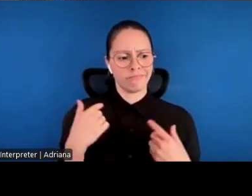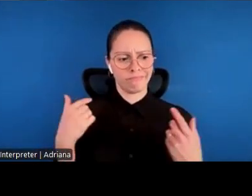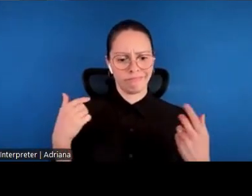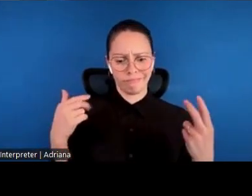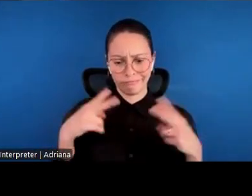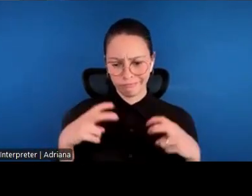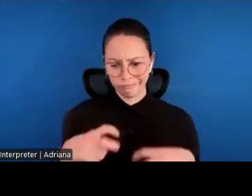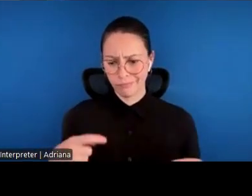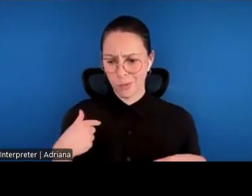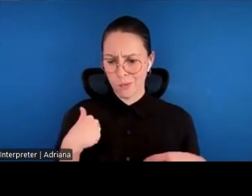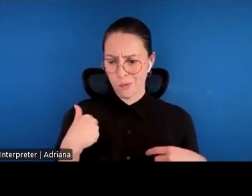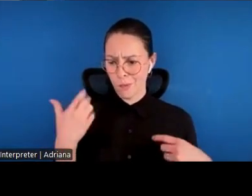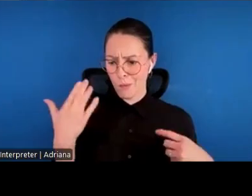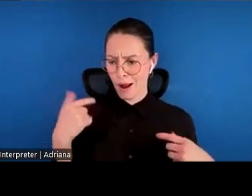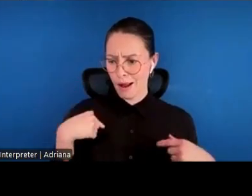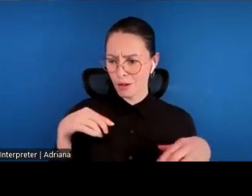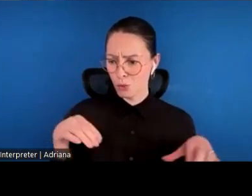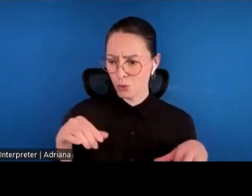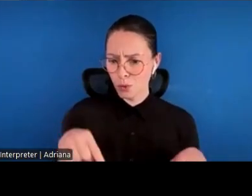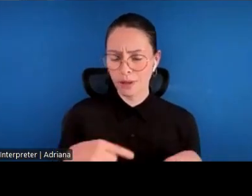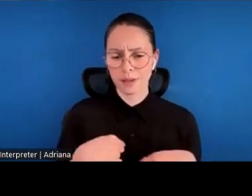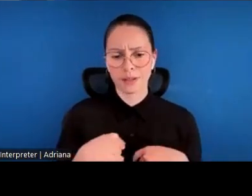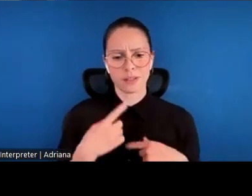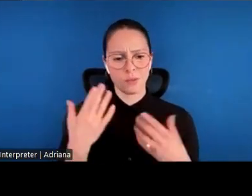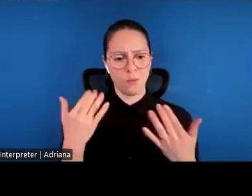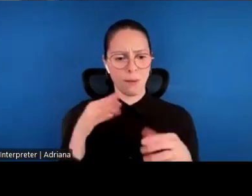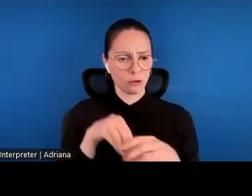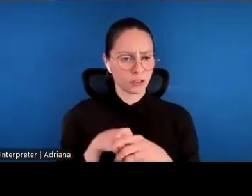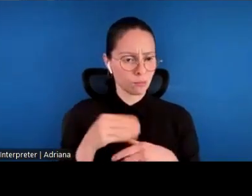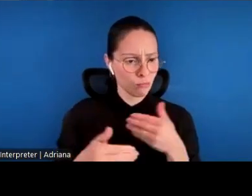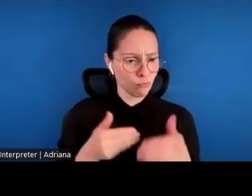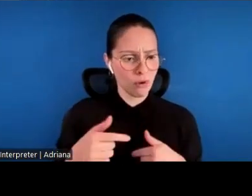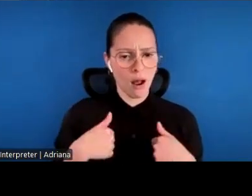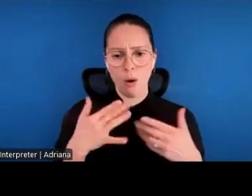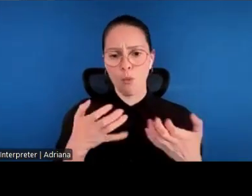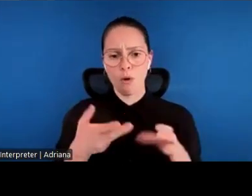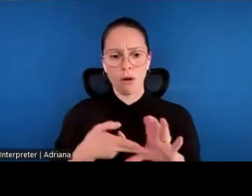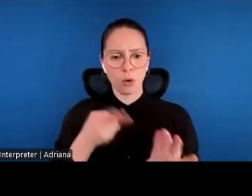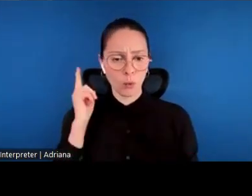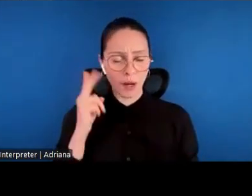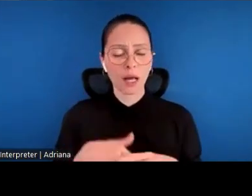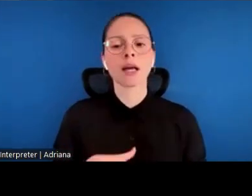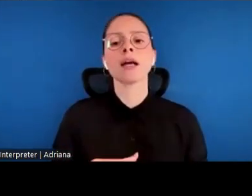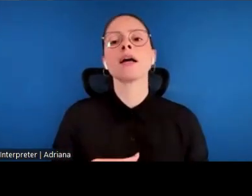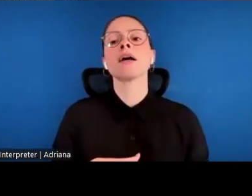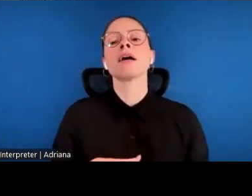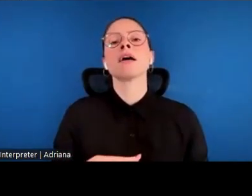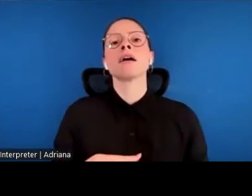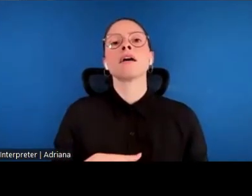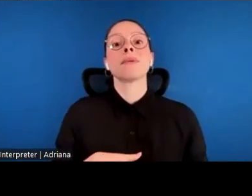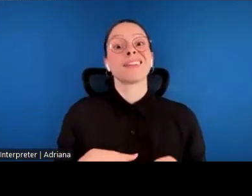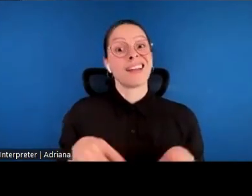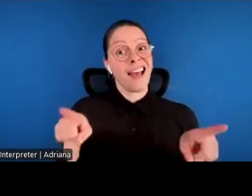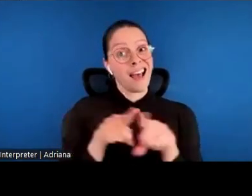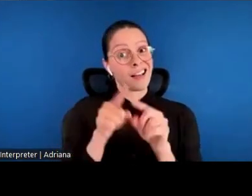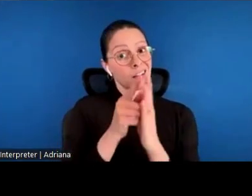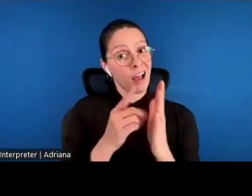in the process? I just want to quit. But then you get, as a counsel, you say,